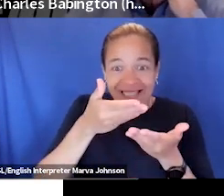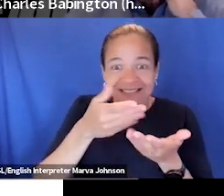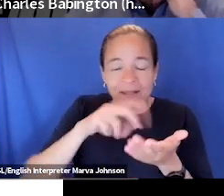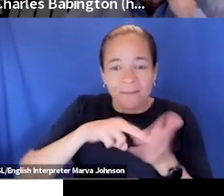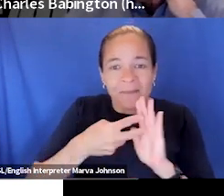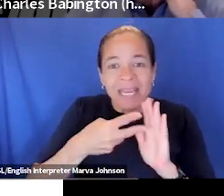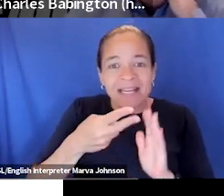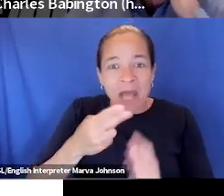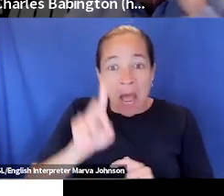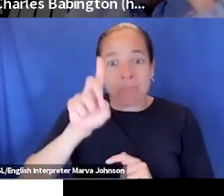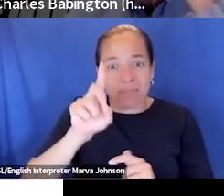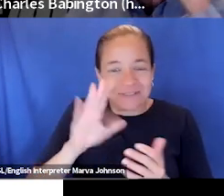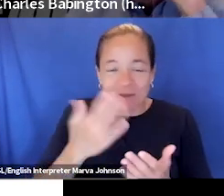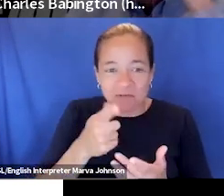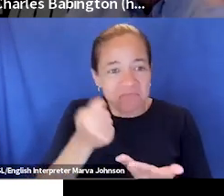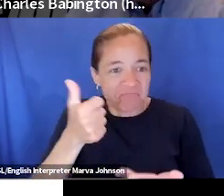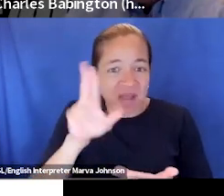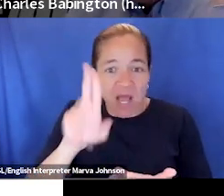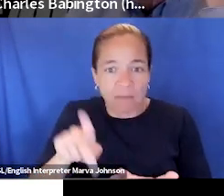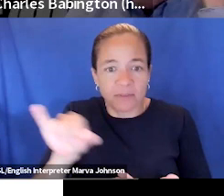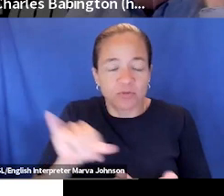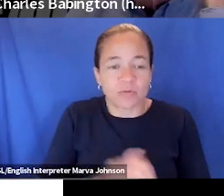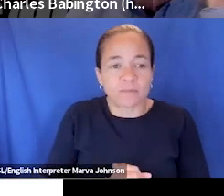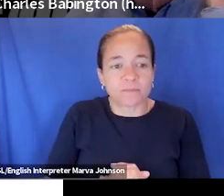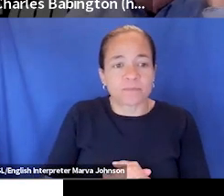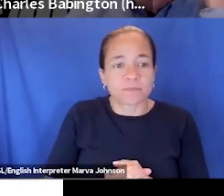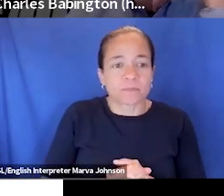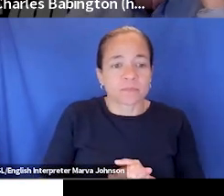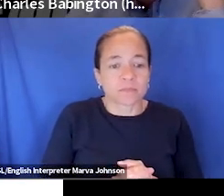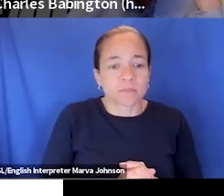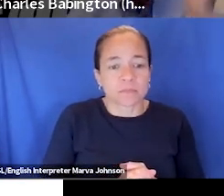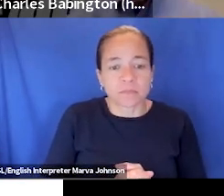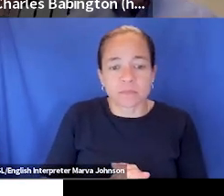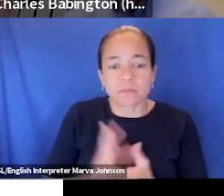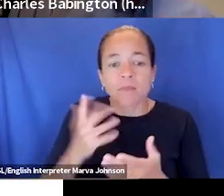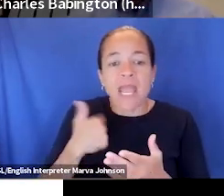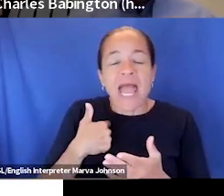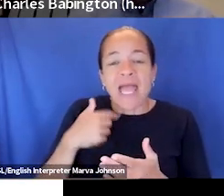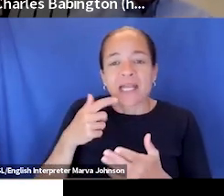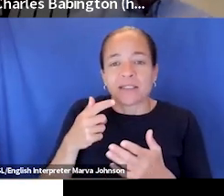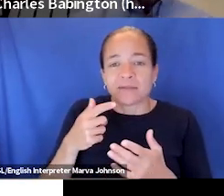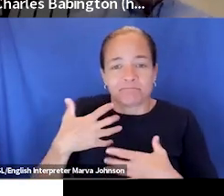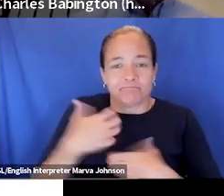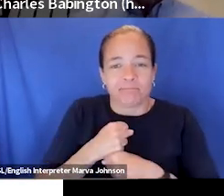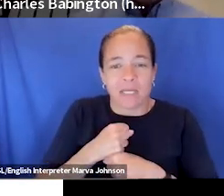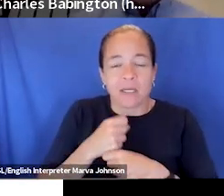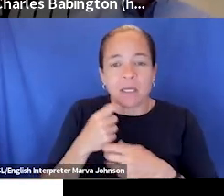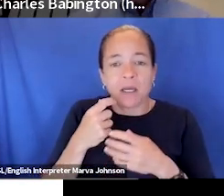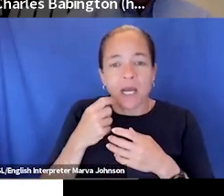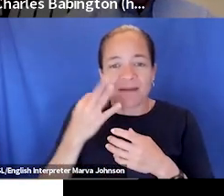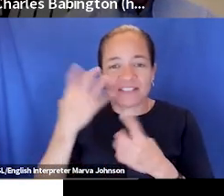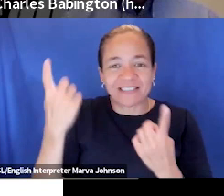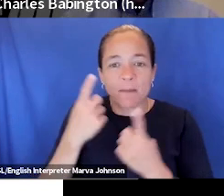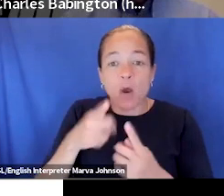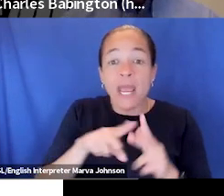If you look next to last, when I was editing something, again, it was a thumbnail biography of someone, and they said originally she was born in Greenville. Well, you can't be